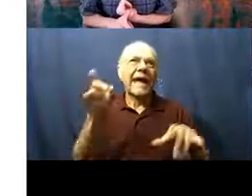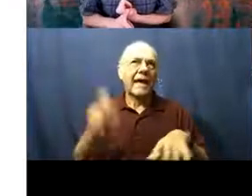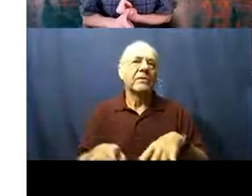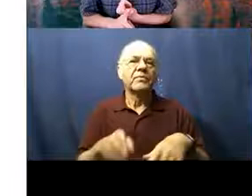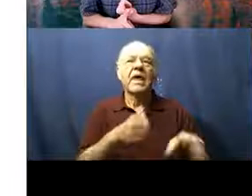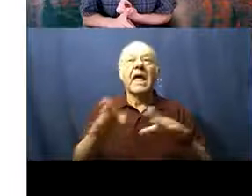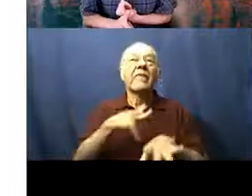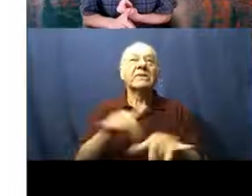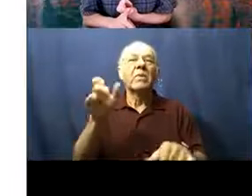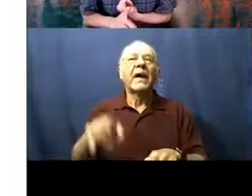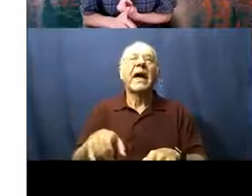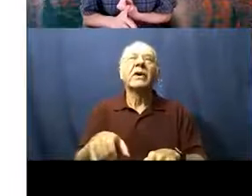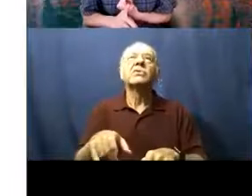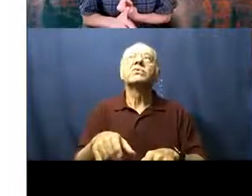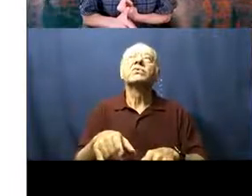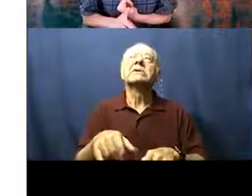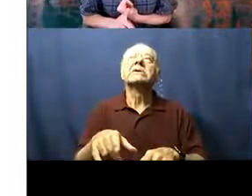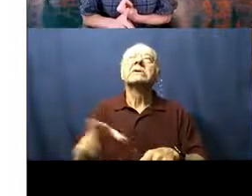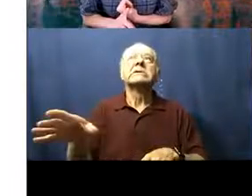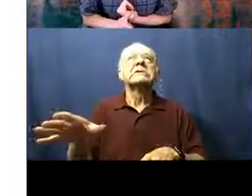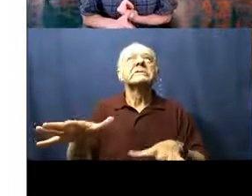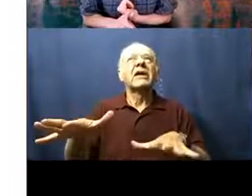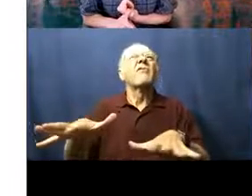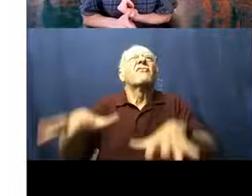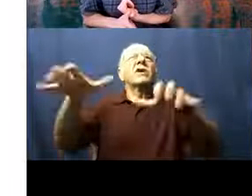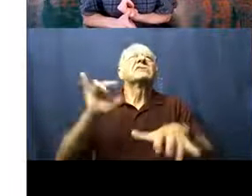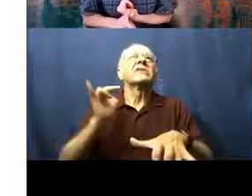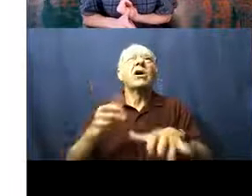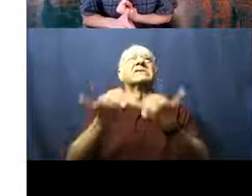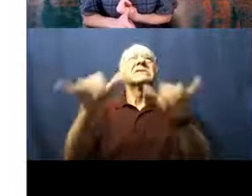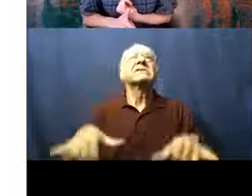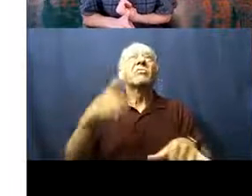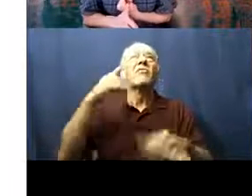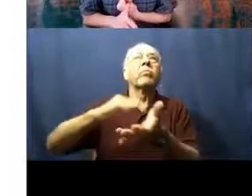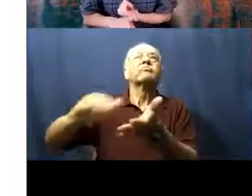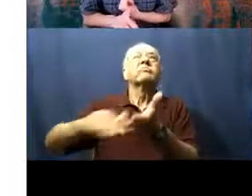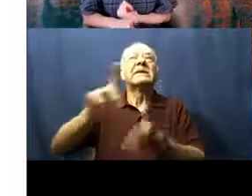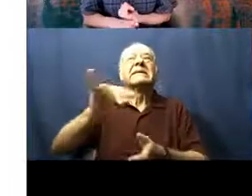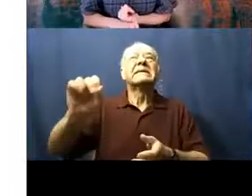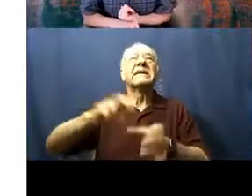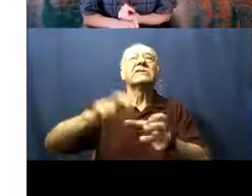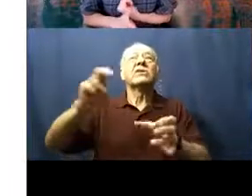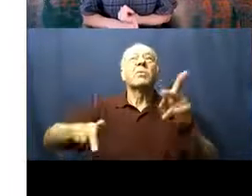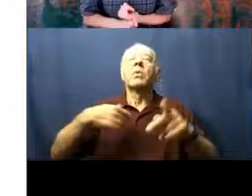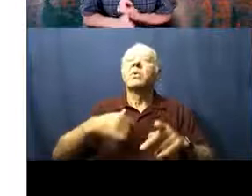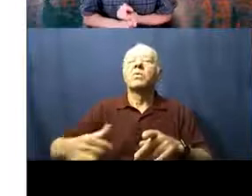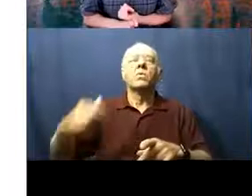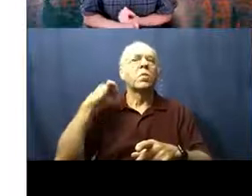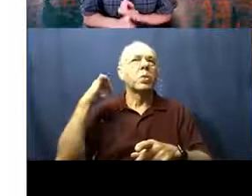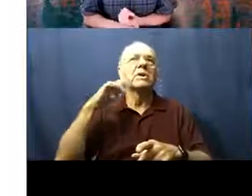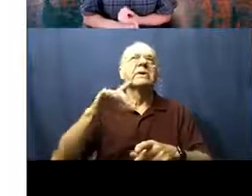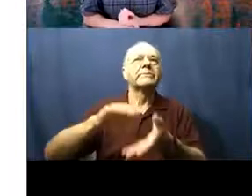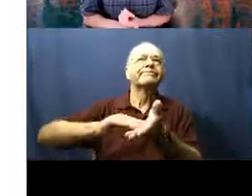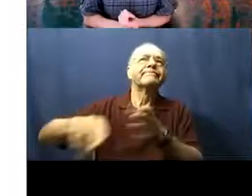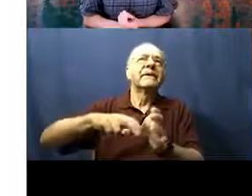we needed to grind our systems to a halt on disenrollment, because we would not disenroll anybody during the pandemic.